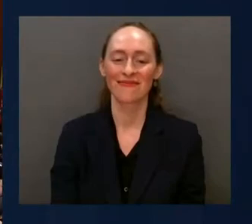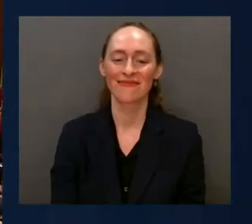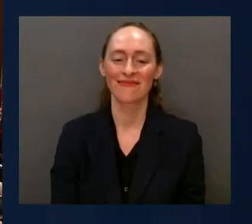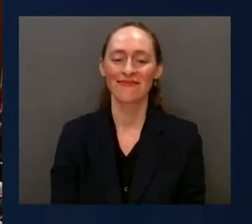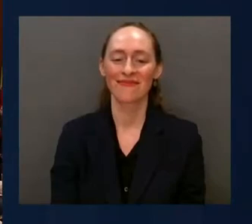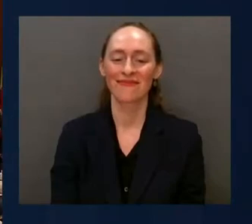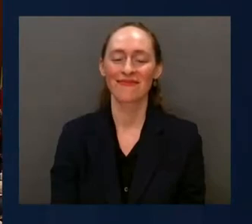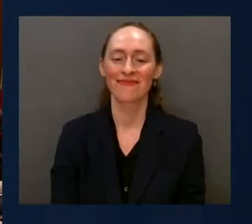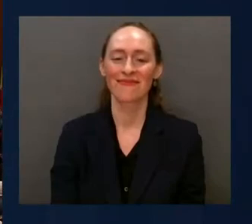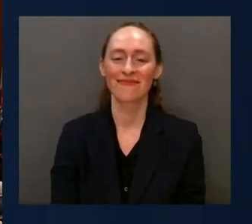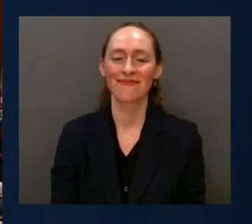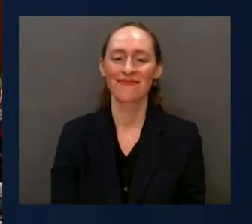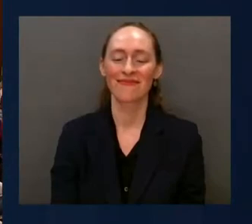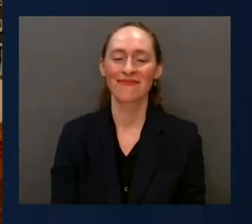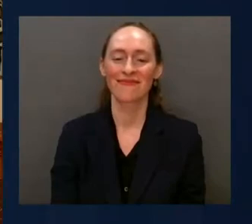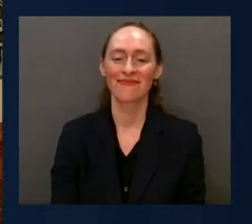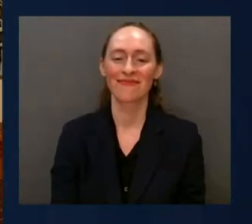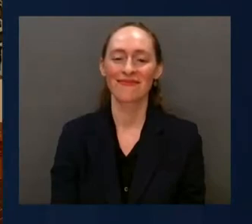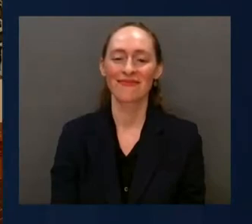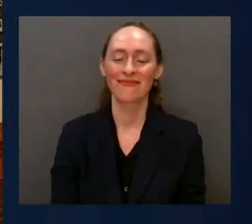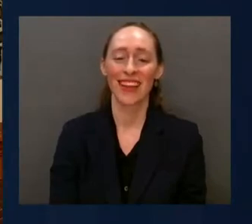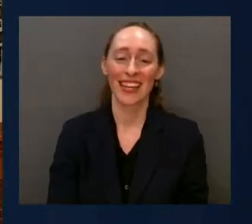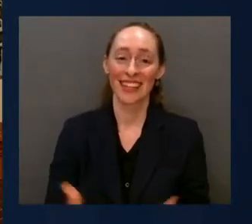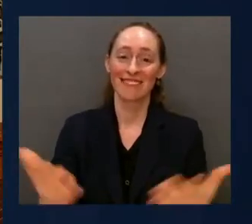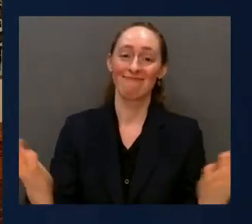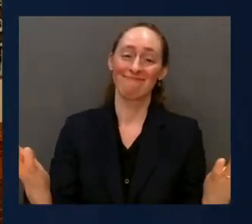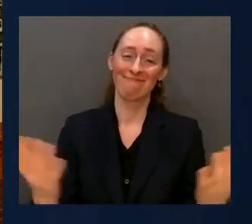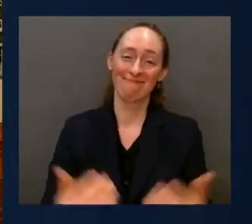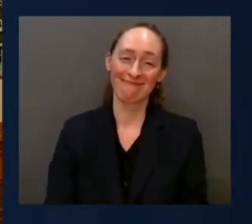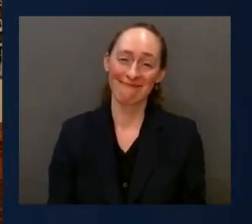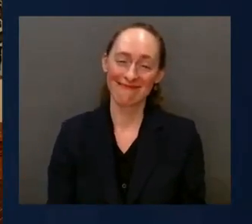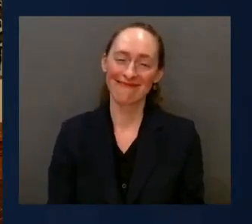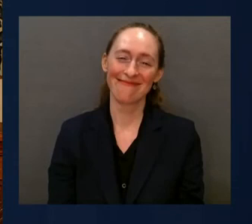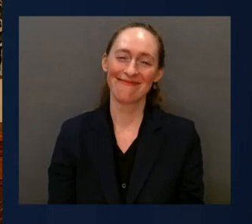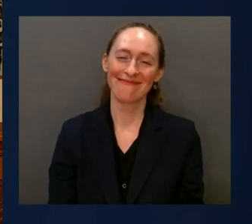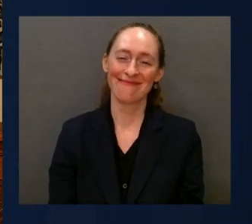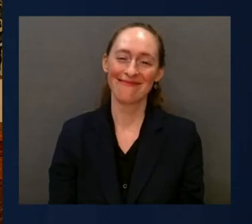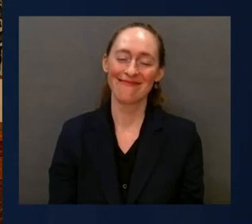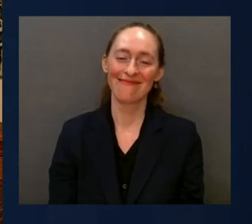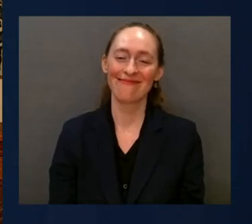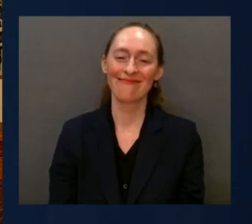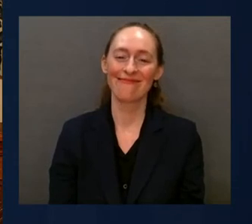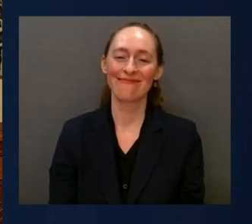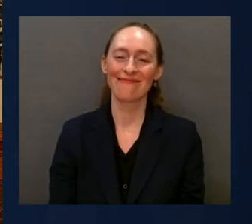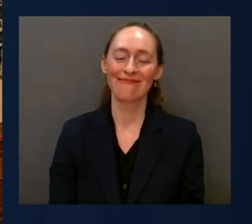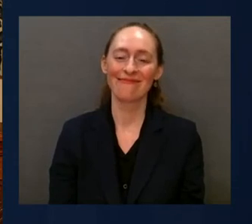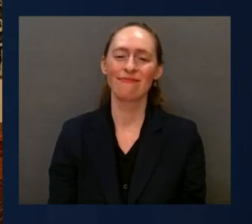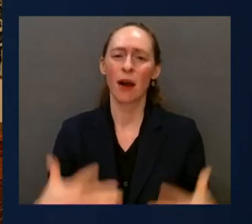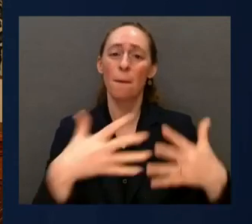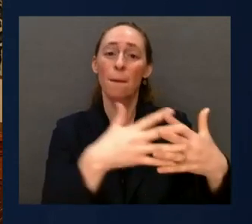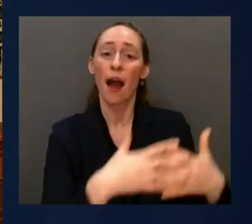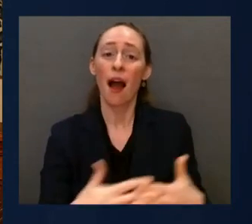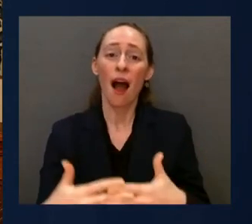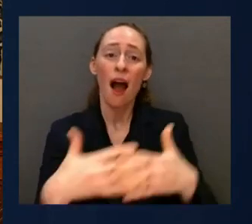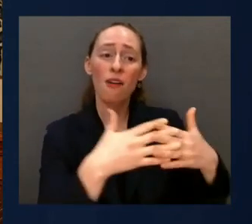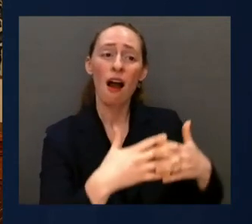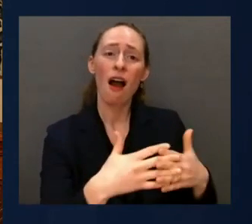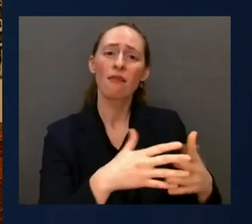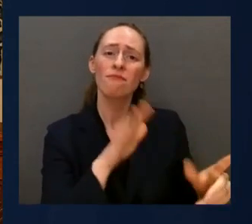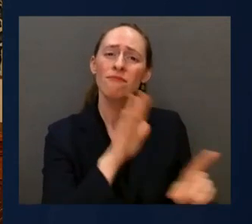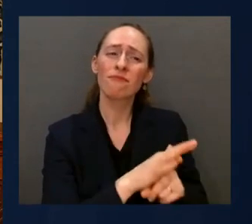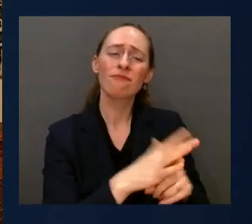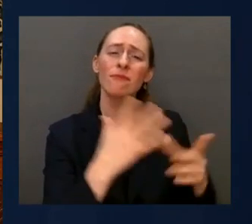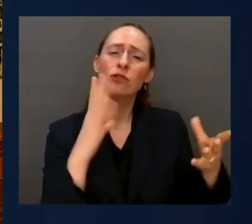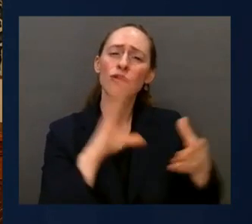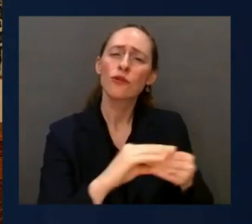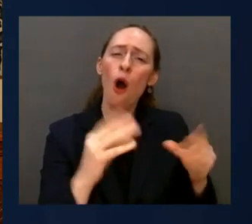Folks, the story of America is a story of progress and resilience, of always moving forward, of never, ever